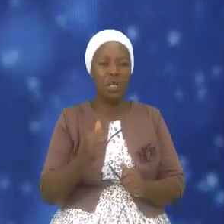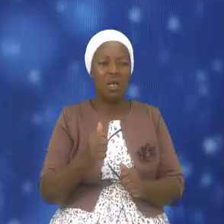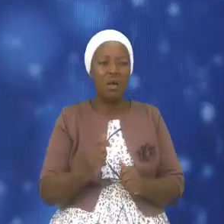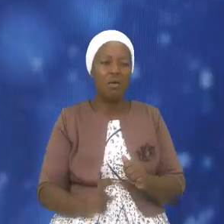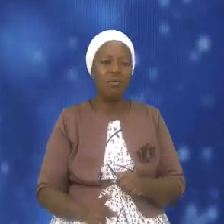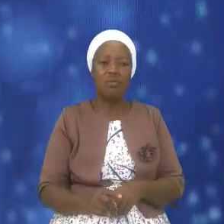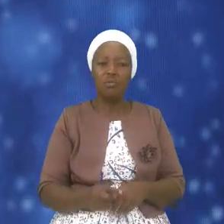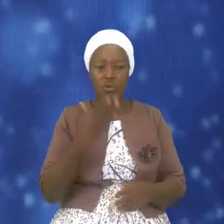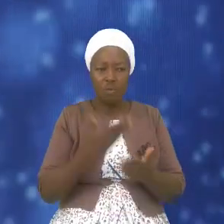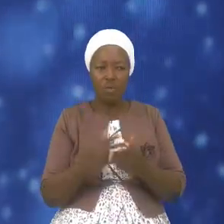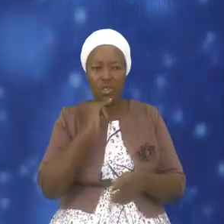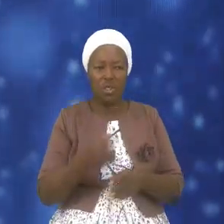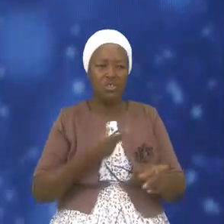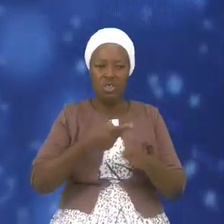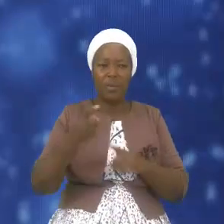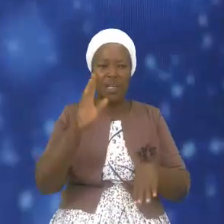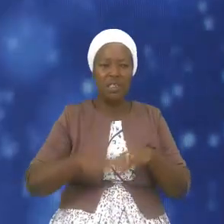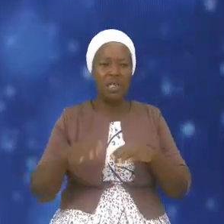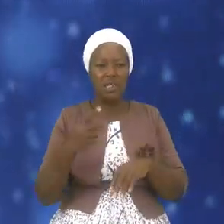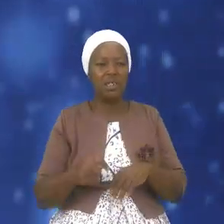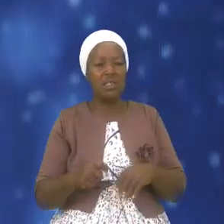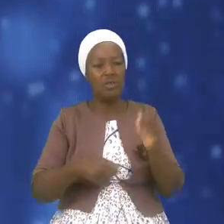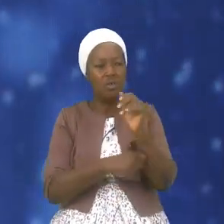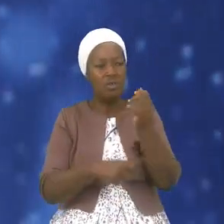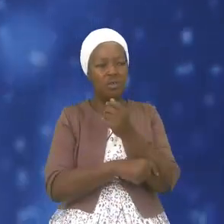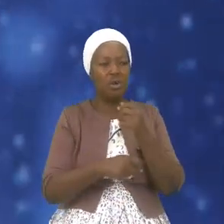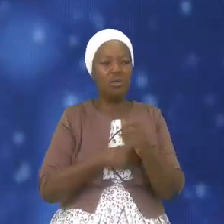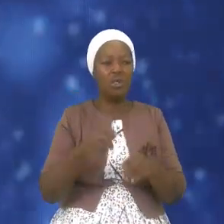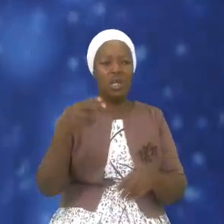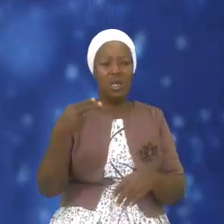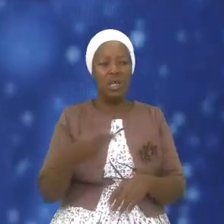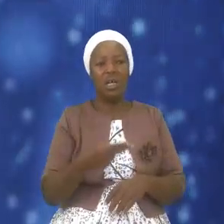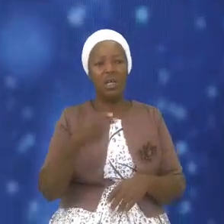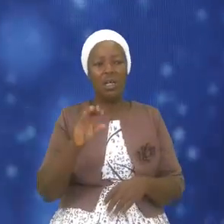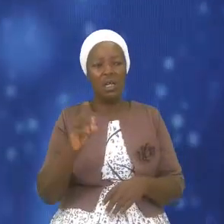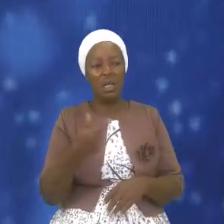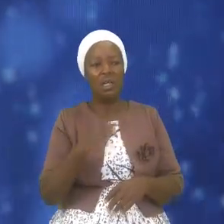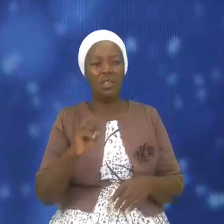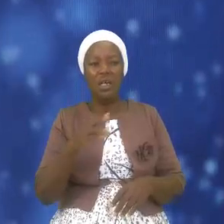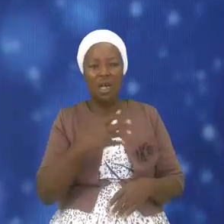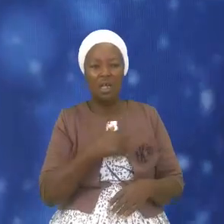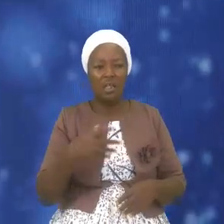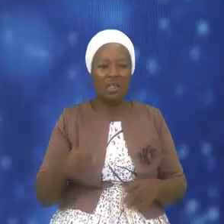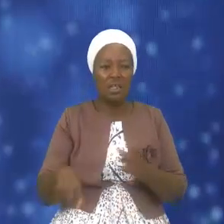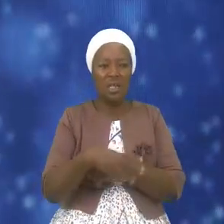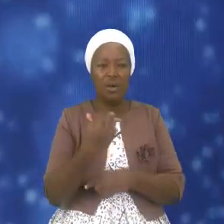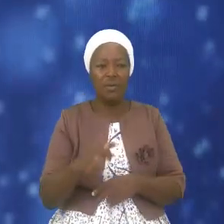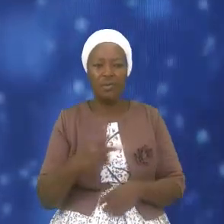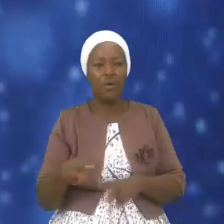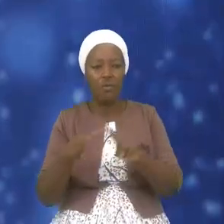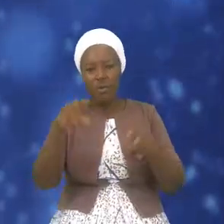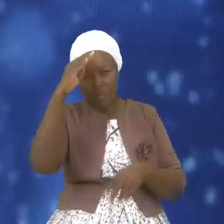of thy watchmen and thy visitation cometh now shall be